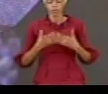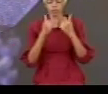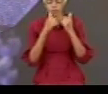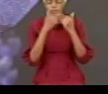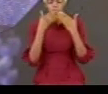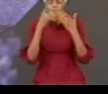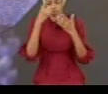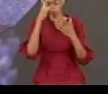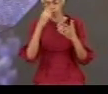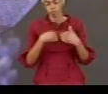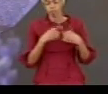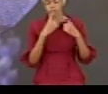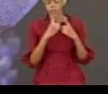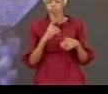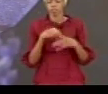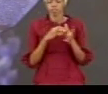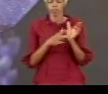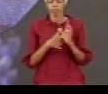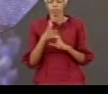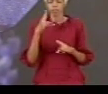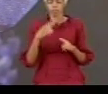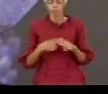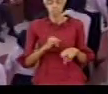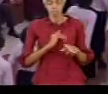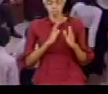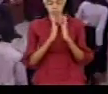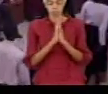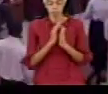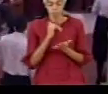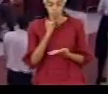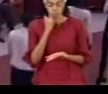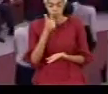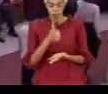answered. Jesus' name I pray.